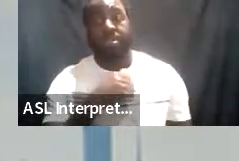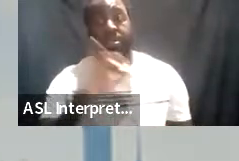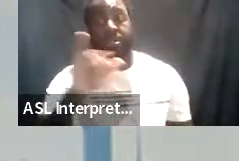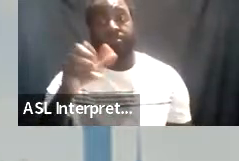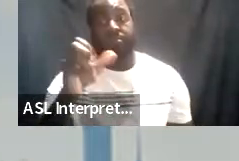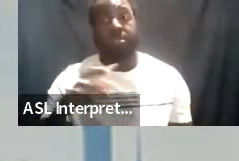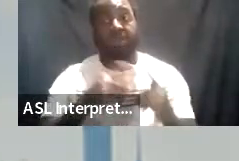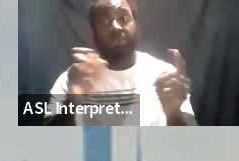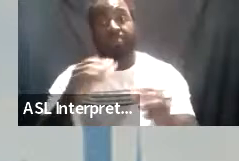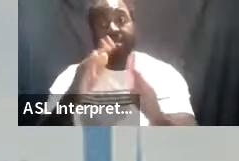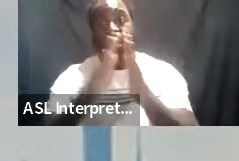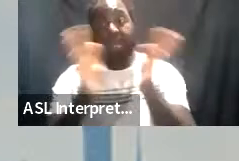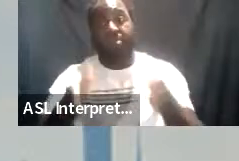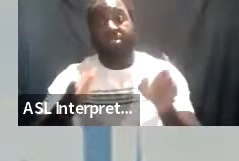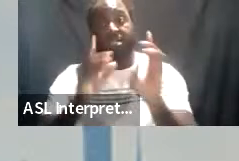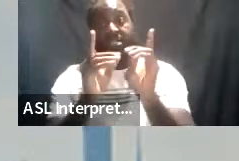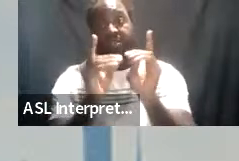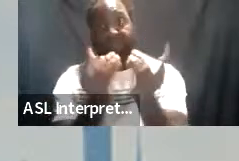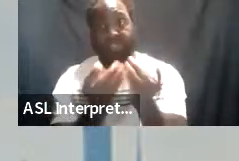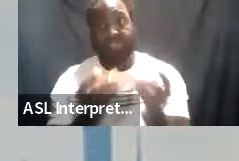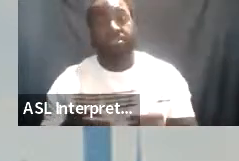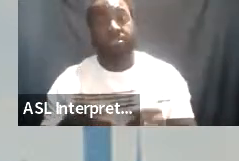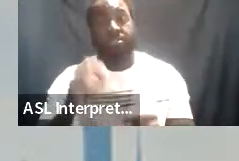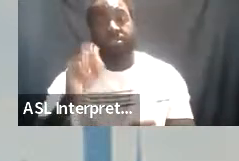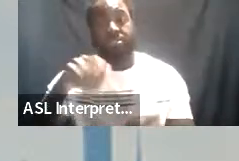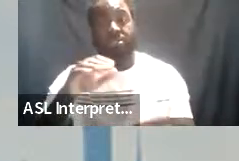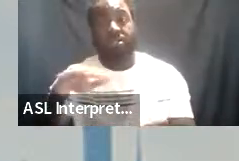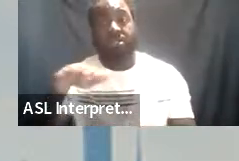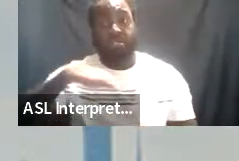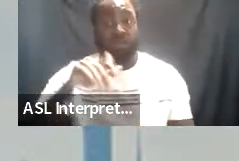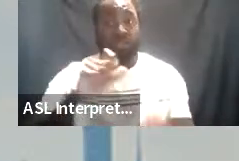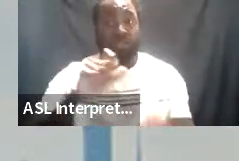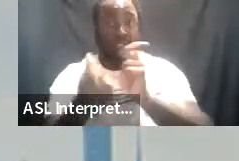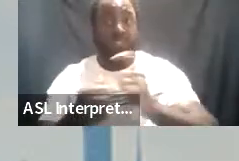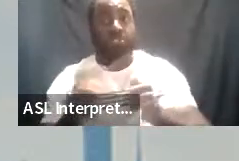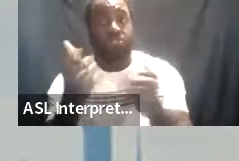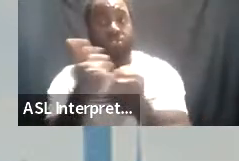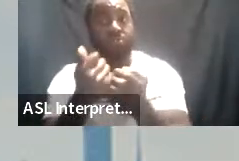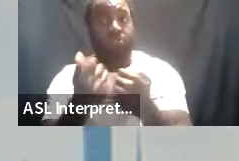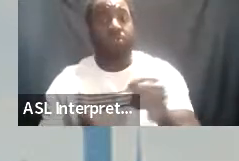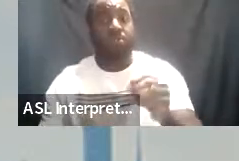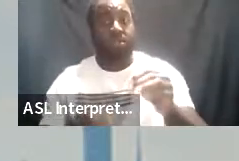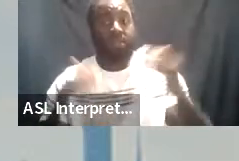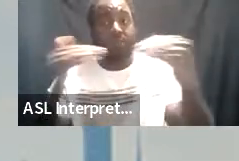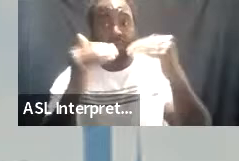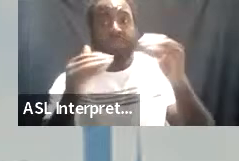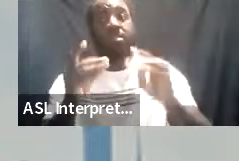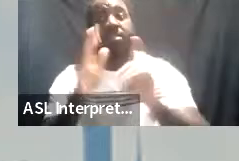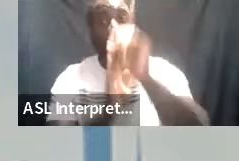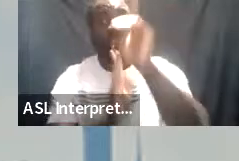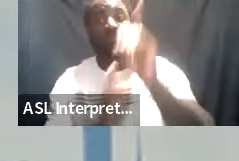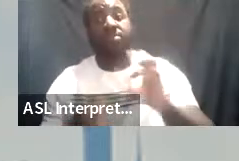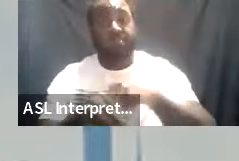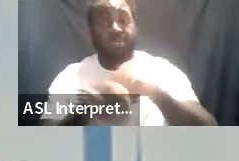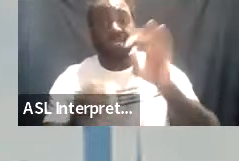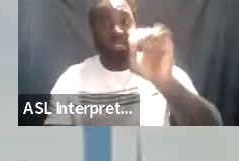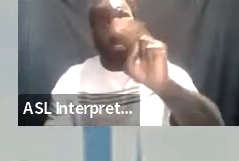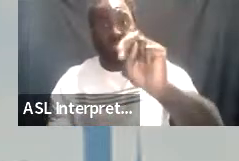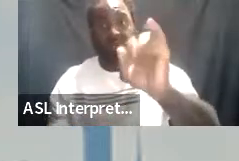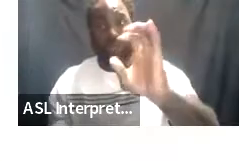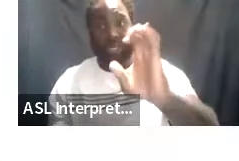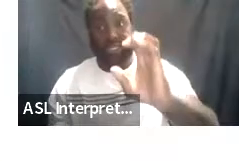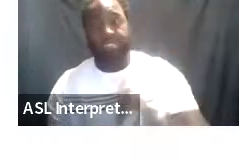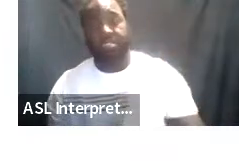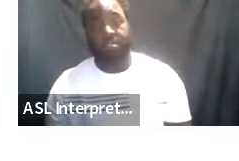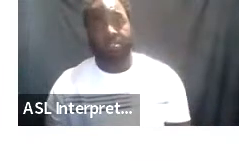Housing Division, and these are the zoning changes to support equitable development in neighborhoods across New York City. Next slide,